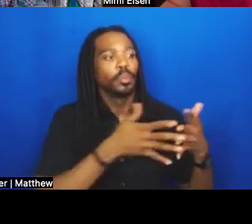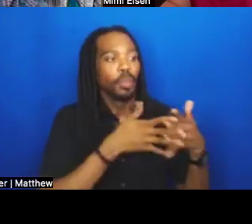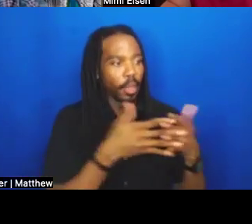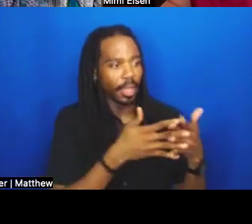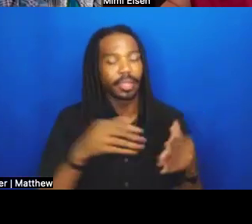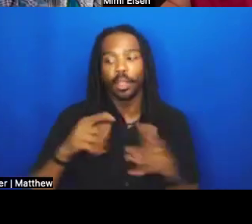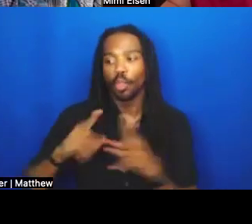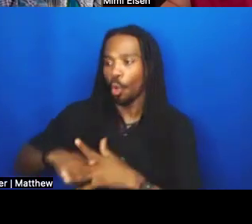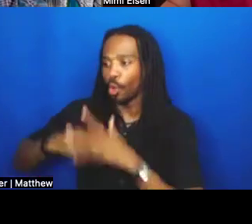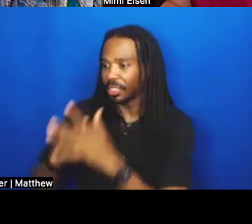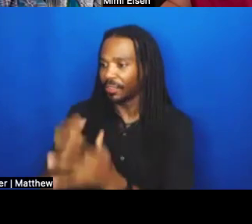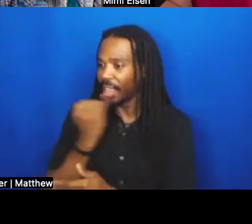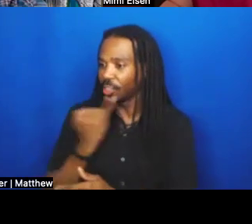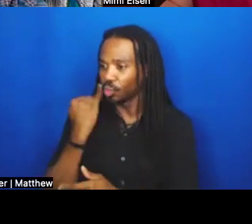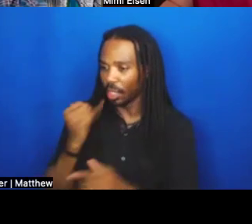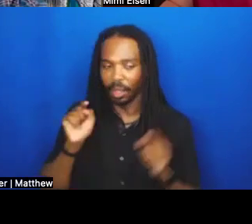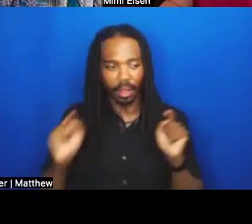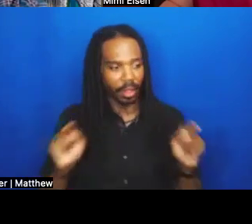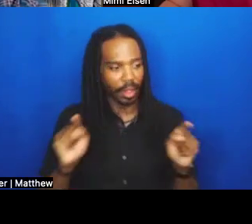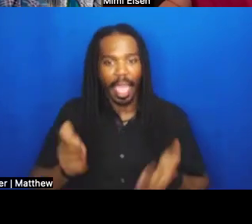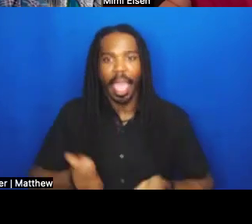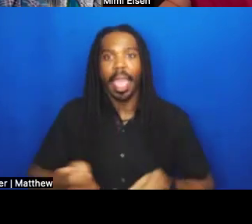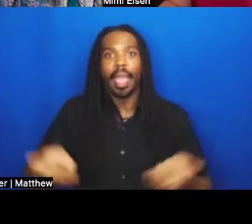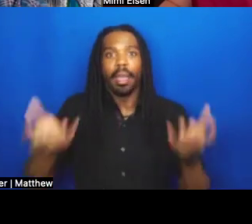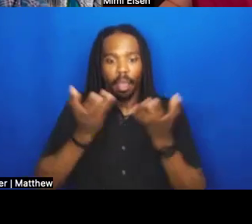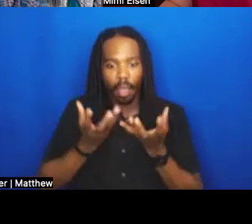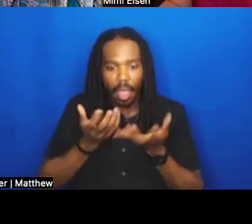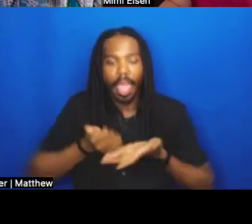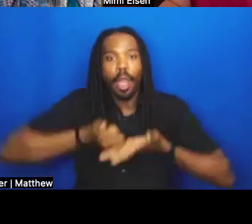us understand kind of what we're seeing today in this moment?